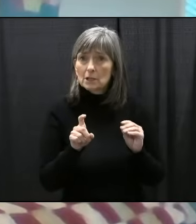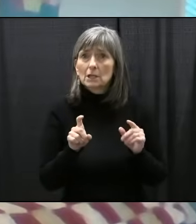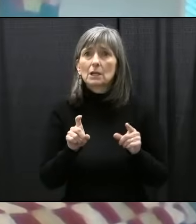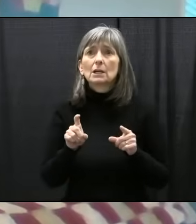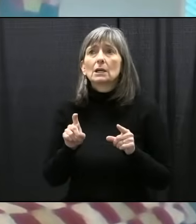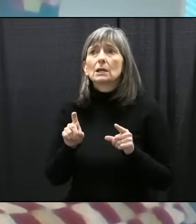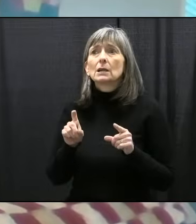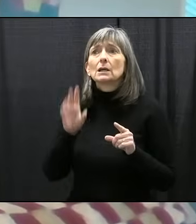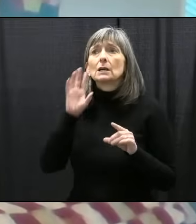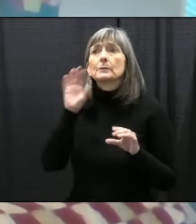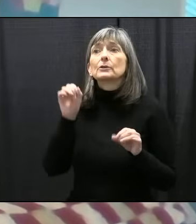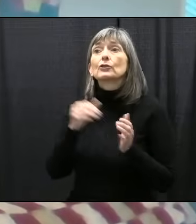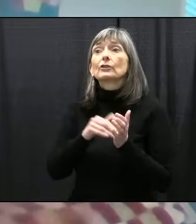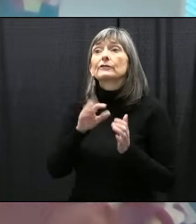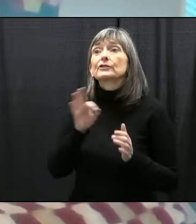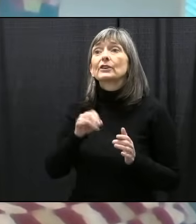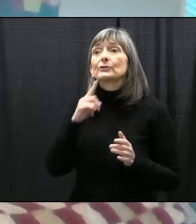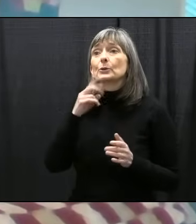Dr. Fitzgerald, you're on mute, I think.